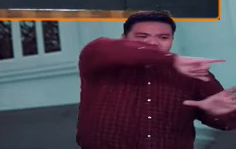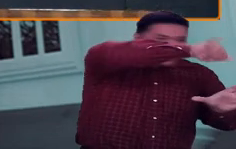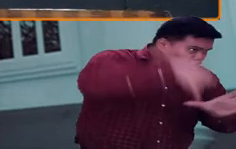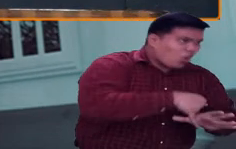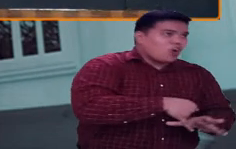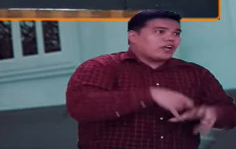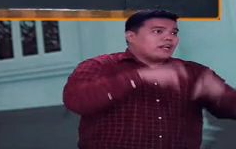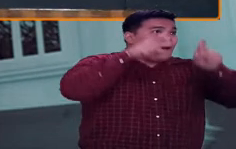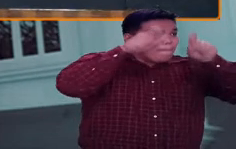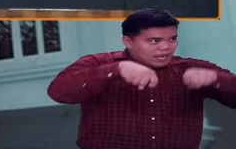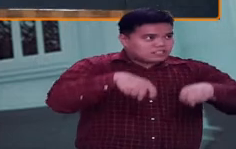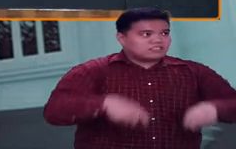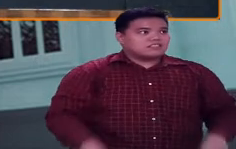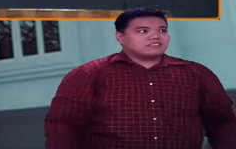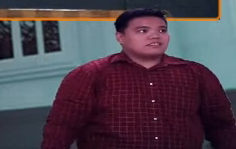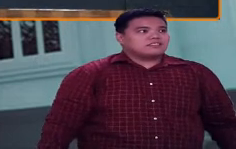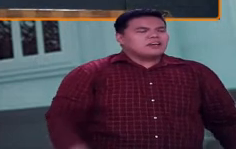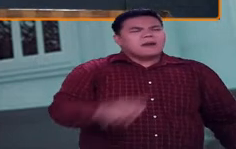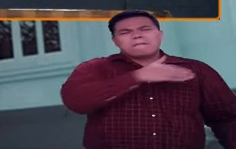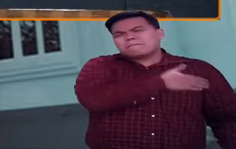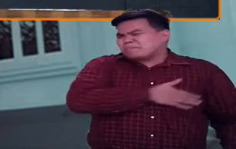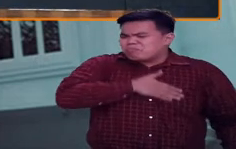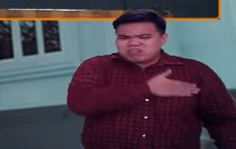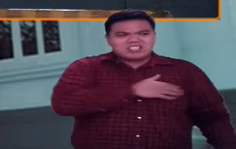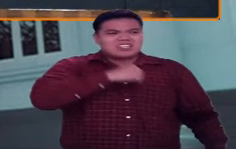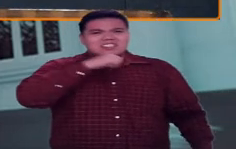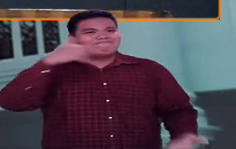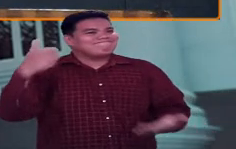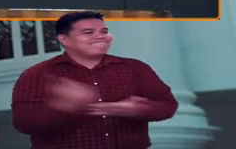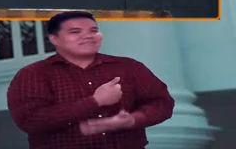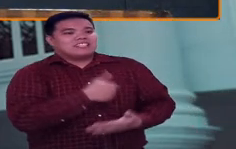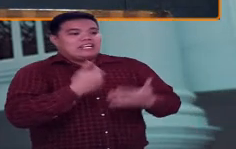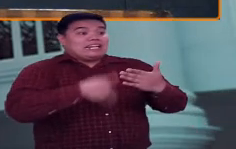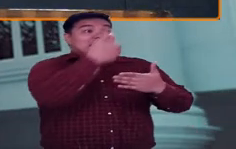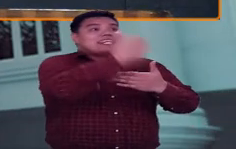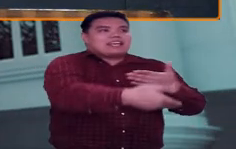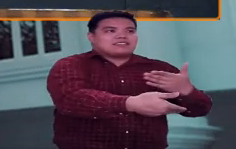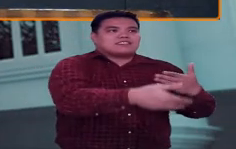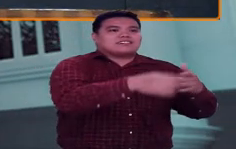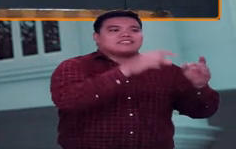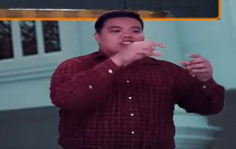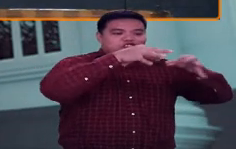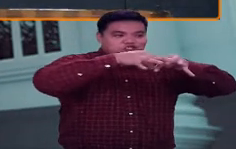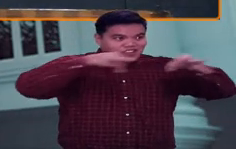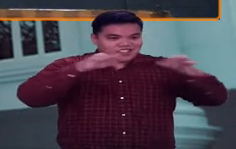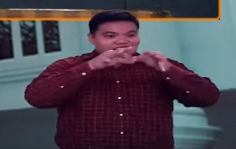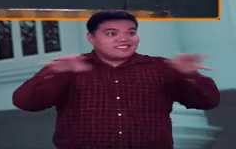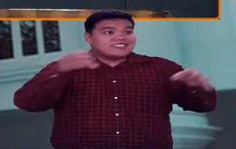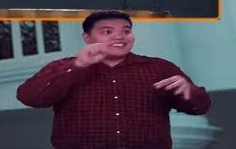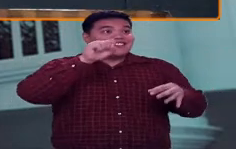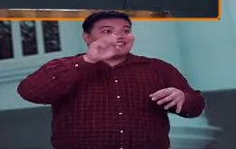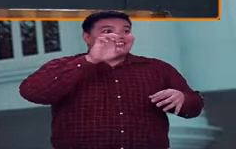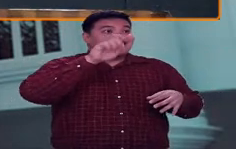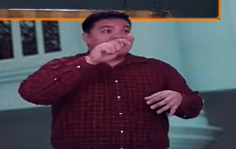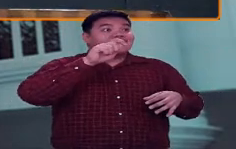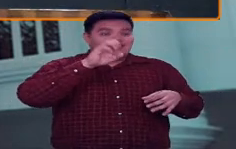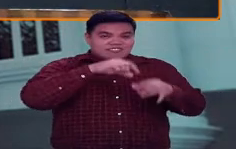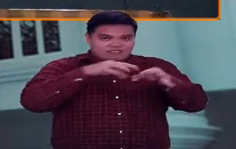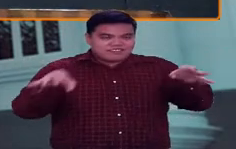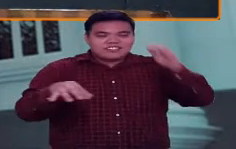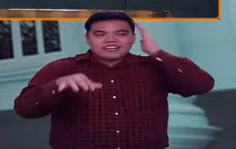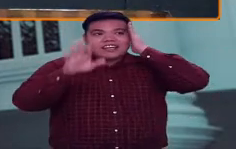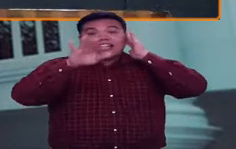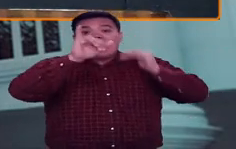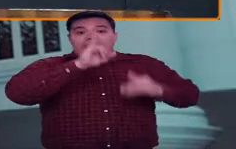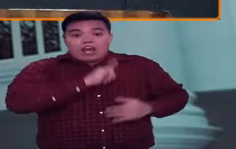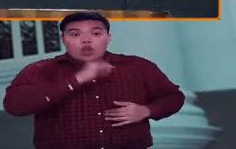mission. Now, please don't miss this next statement. Don't miss this next statement. I believe